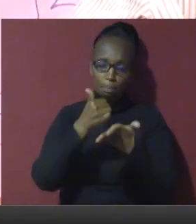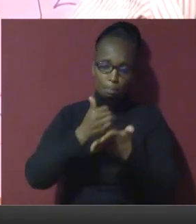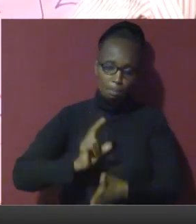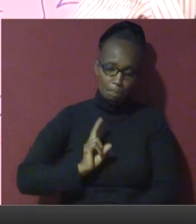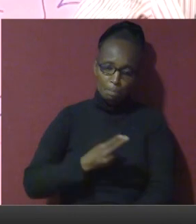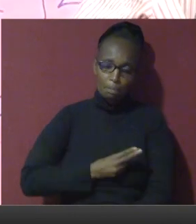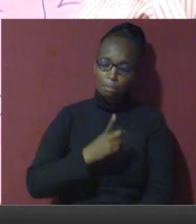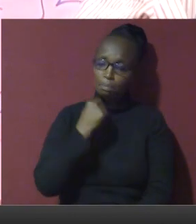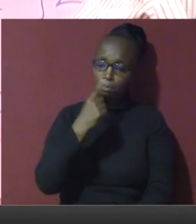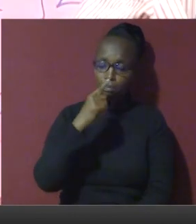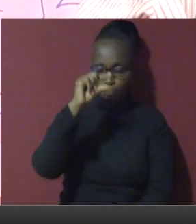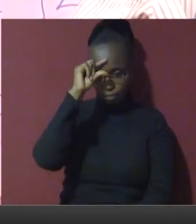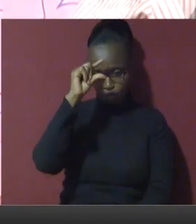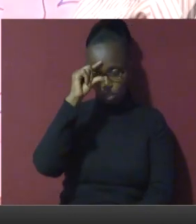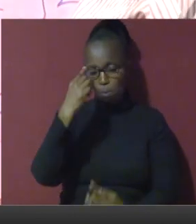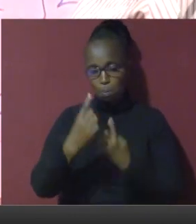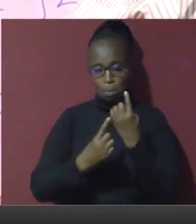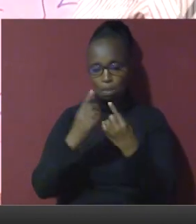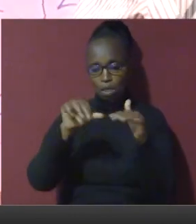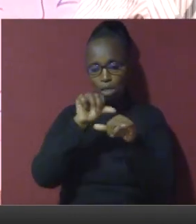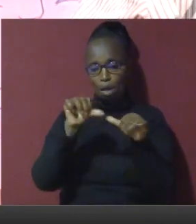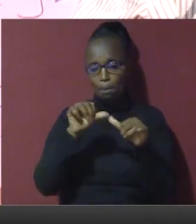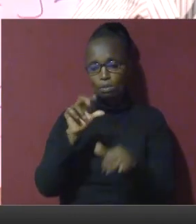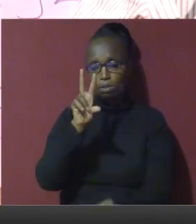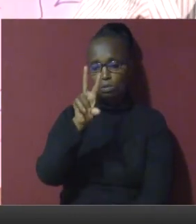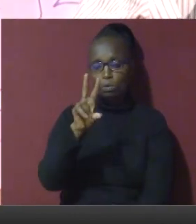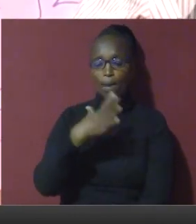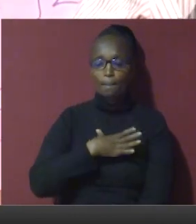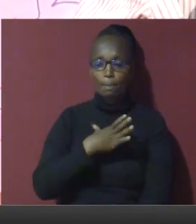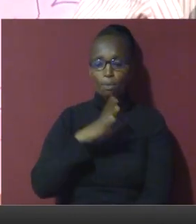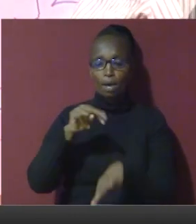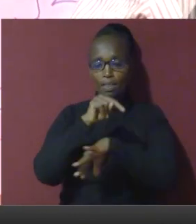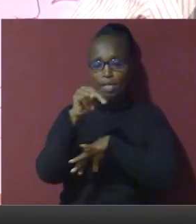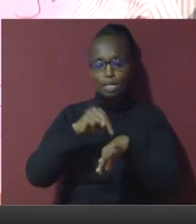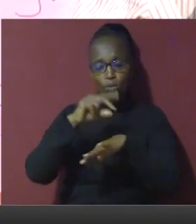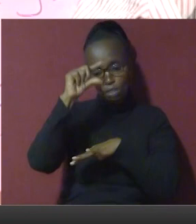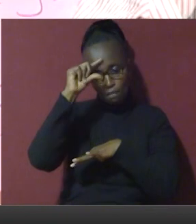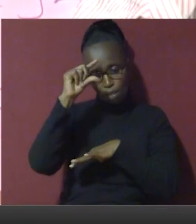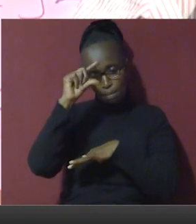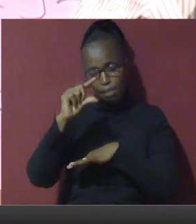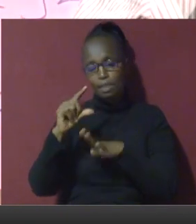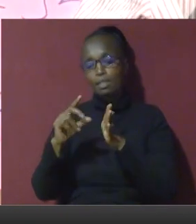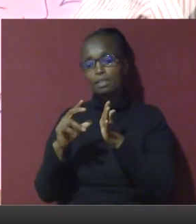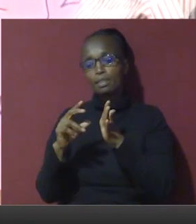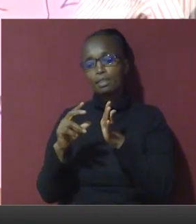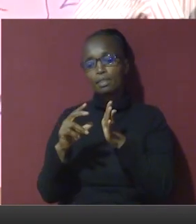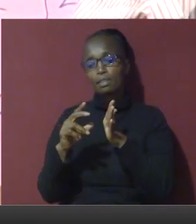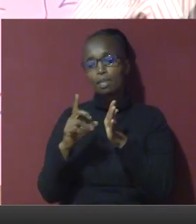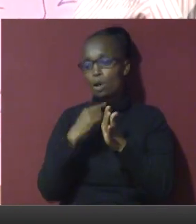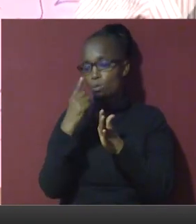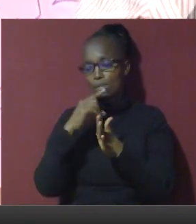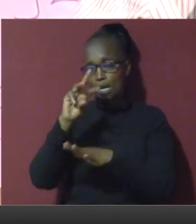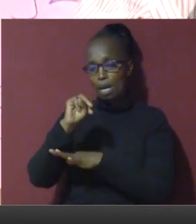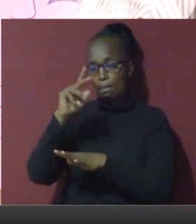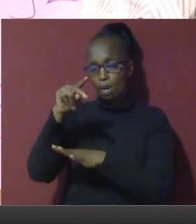Now, squarely, we are talking to two people here. We are talking to the national government, and the representative here that takes us to the national government is the MP.